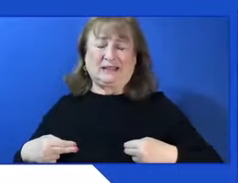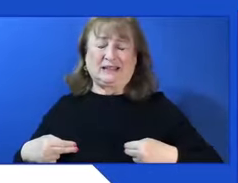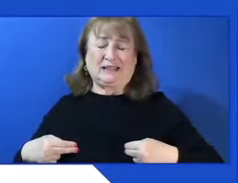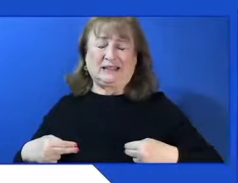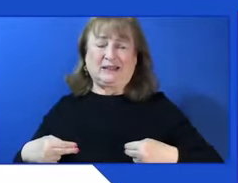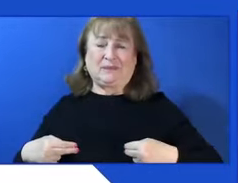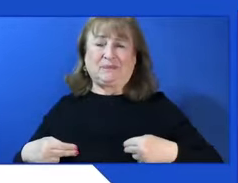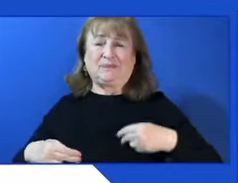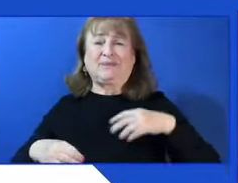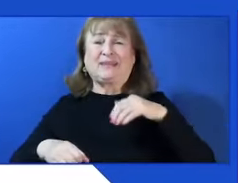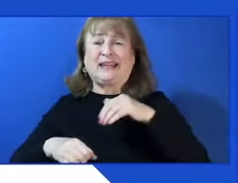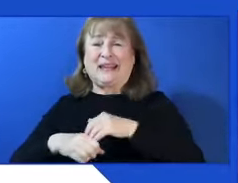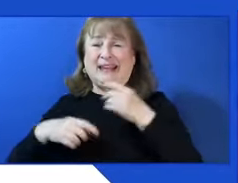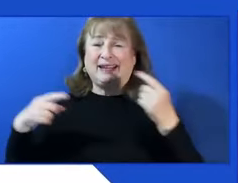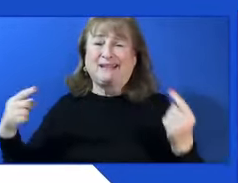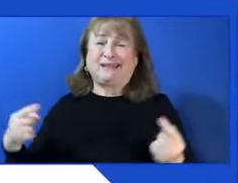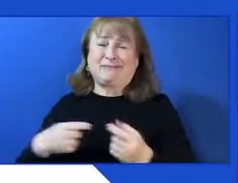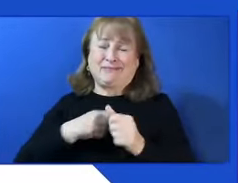in harm's way.